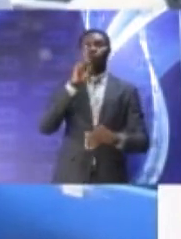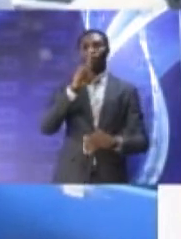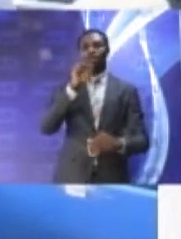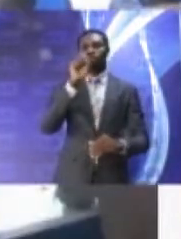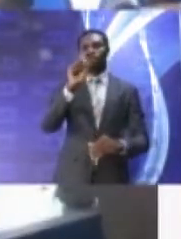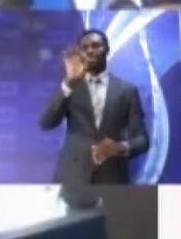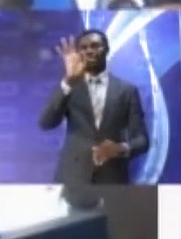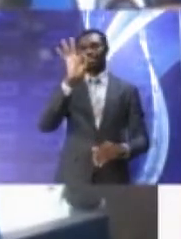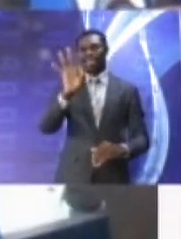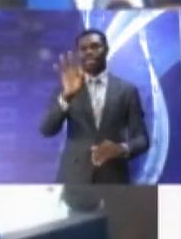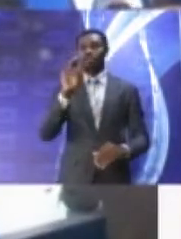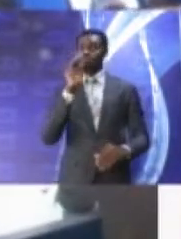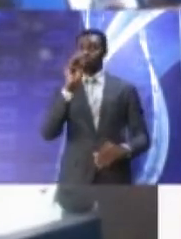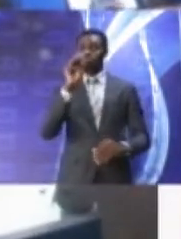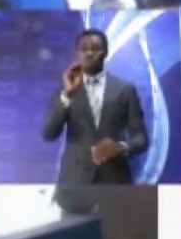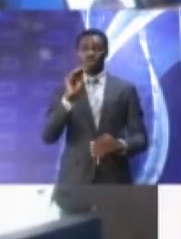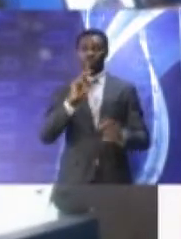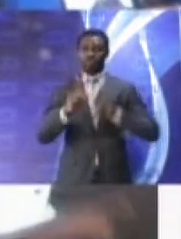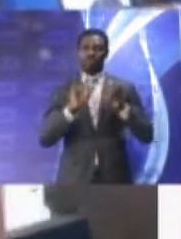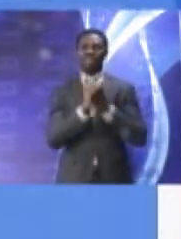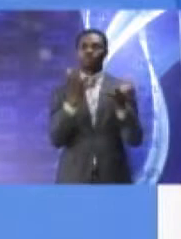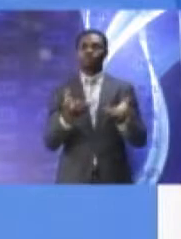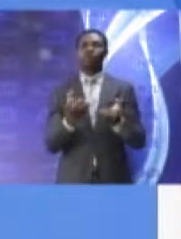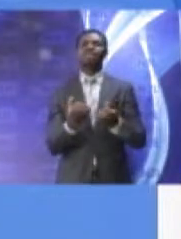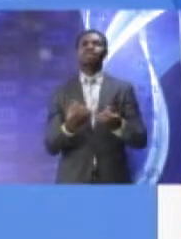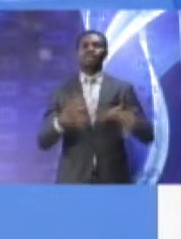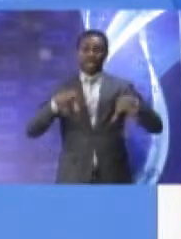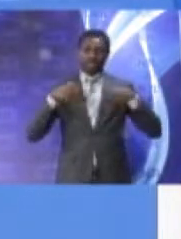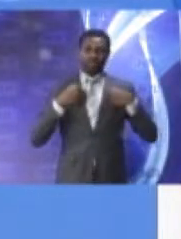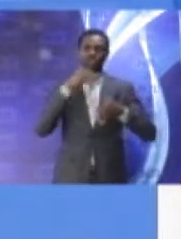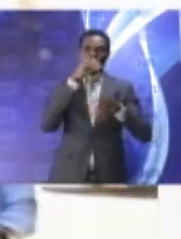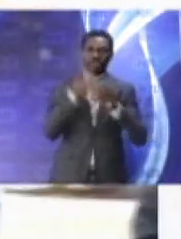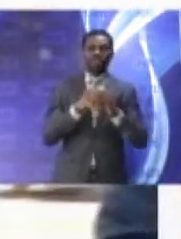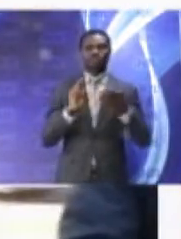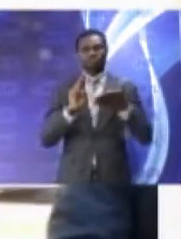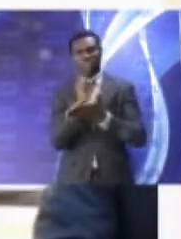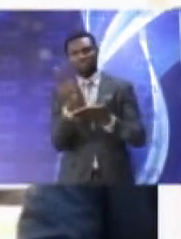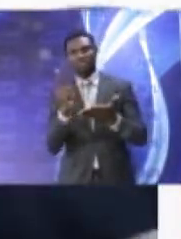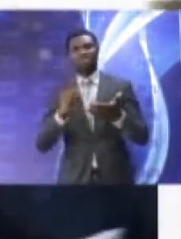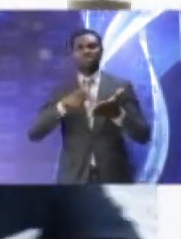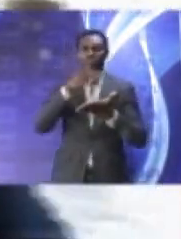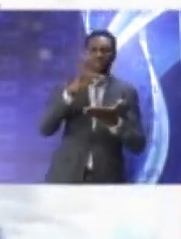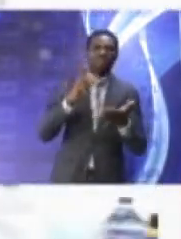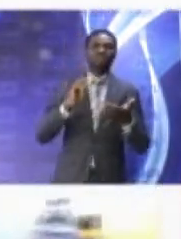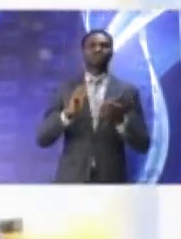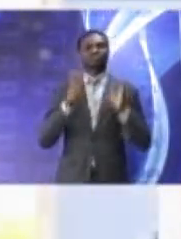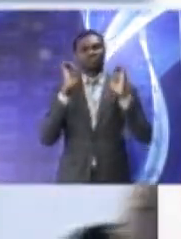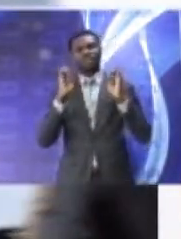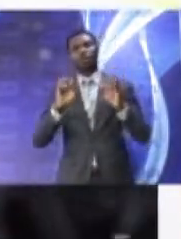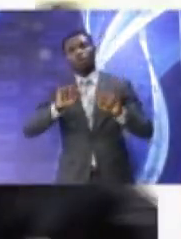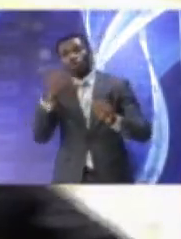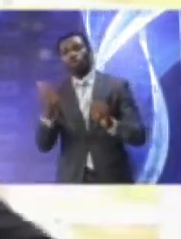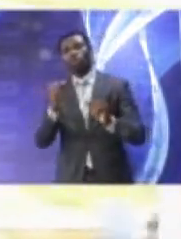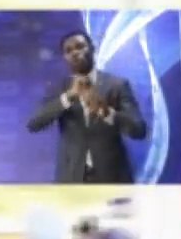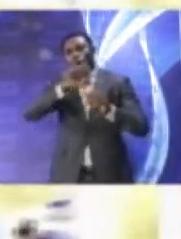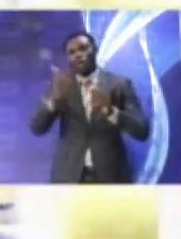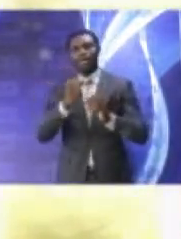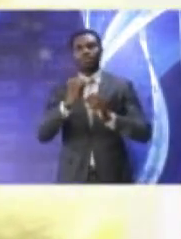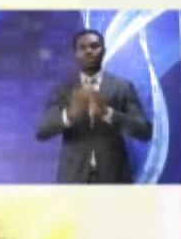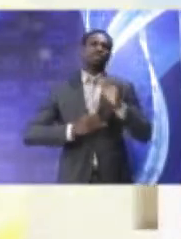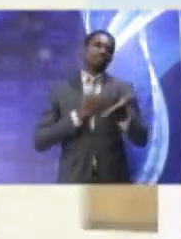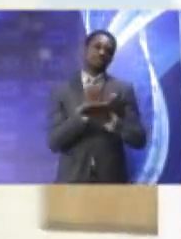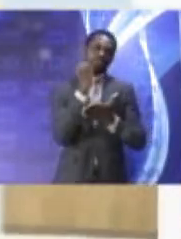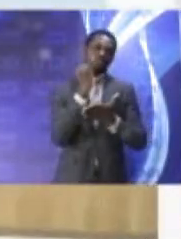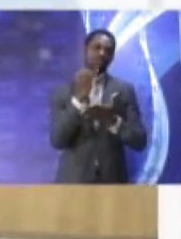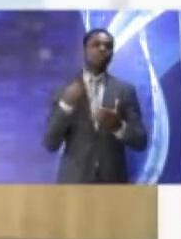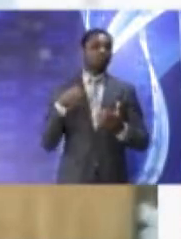admission into universities, polytechnics, colleges of education, and innovative enterprising institutes. The lead decision maker at